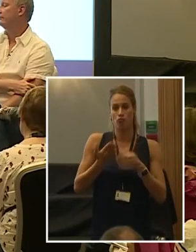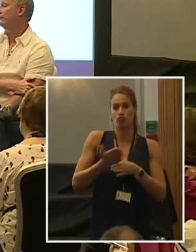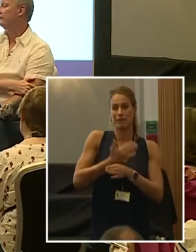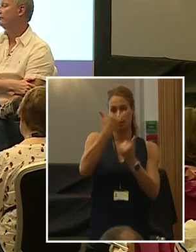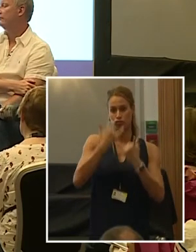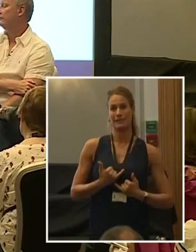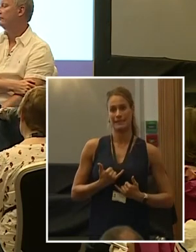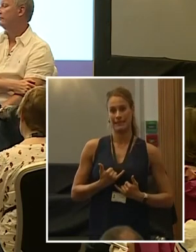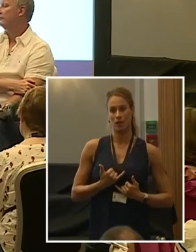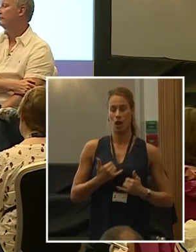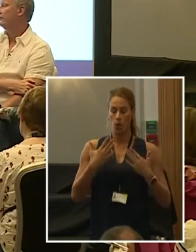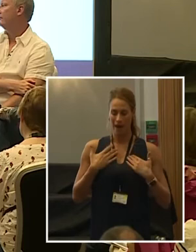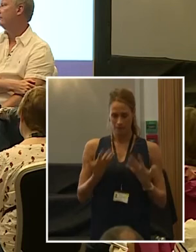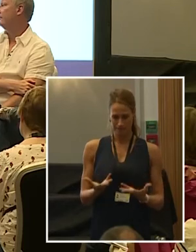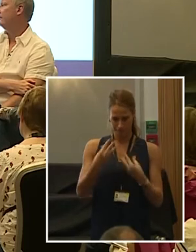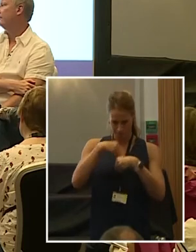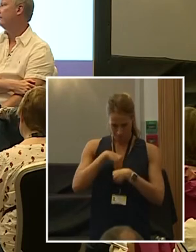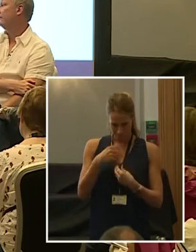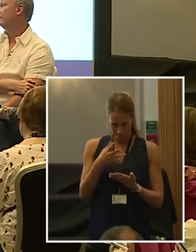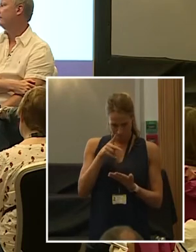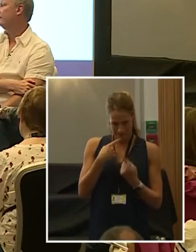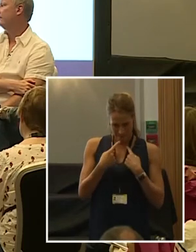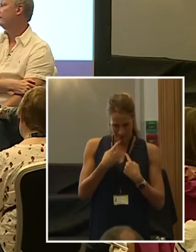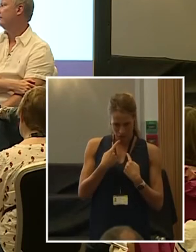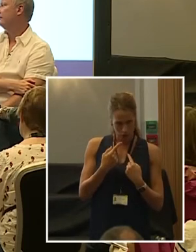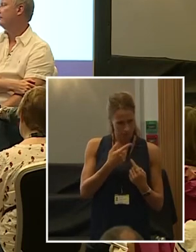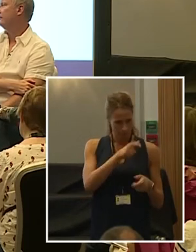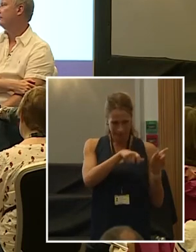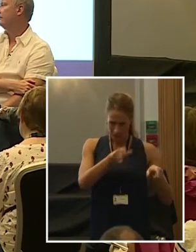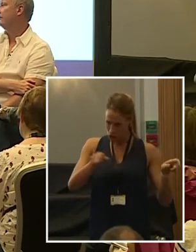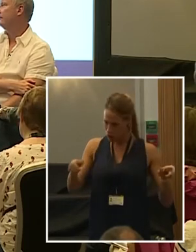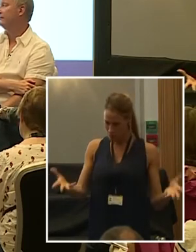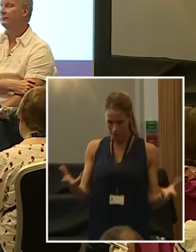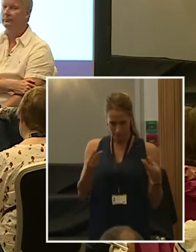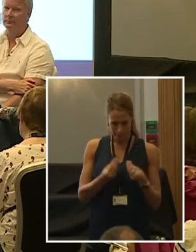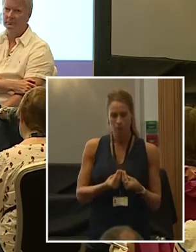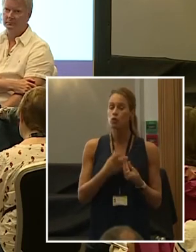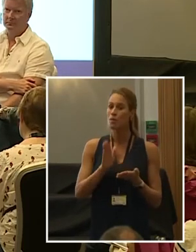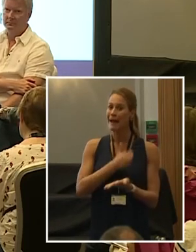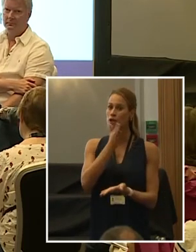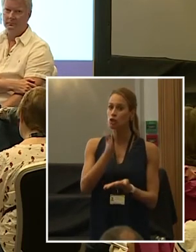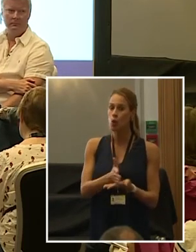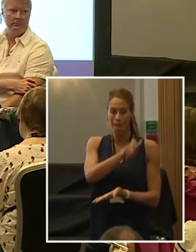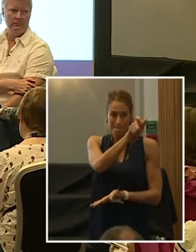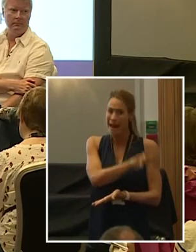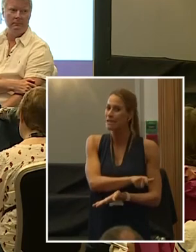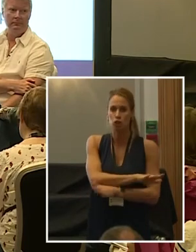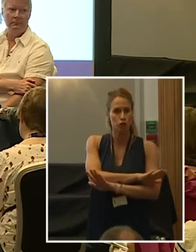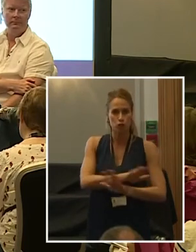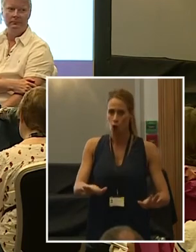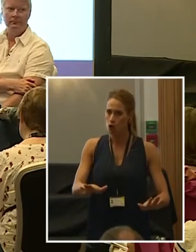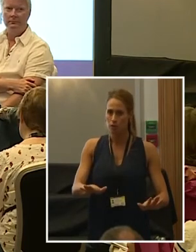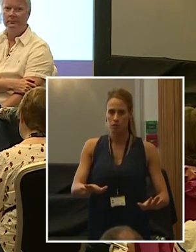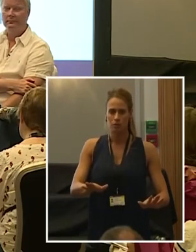the information that we have from previous clinic visits from the patients to make sure that we're not putting the patients in a long